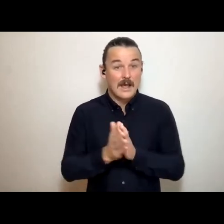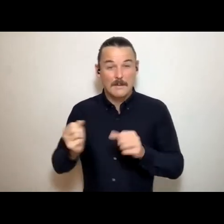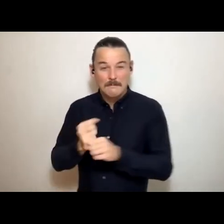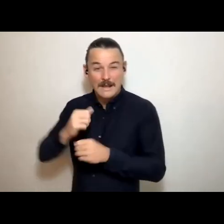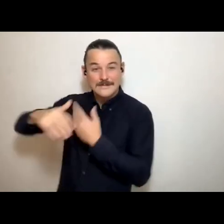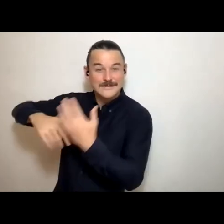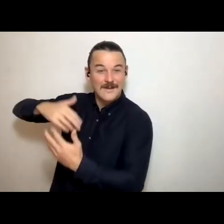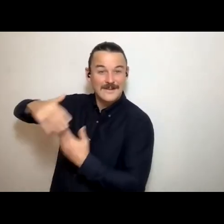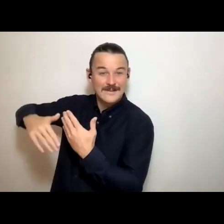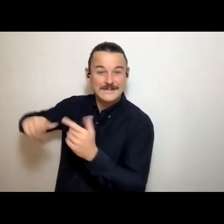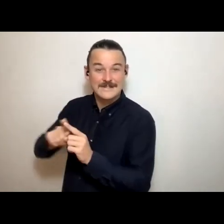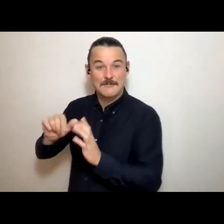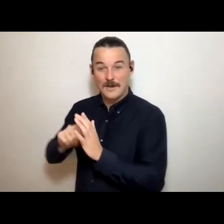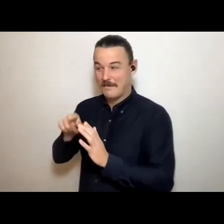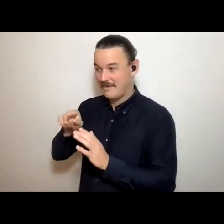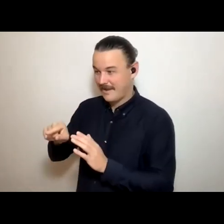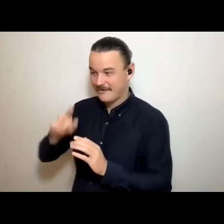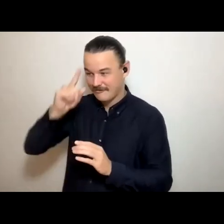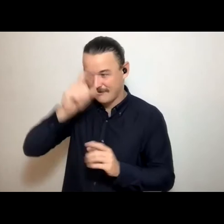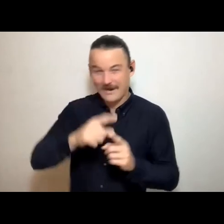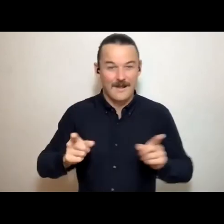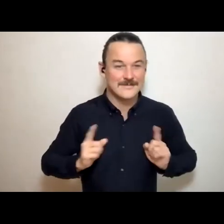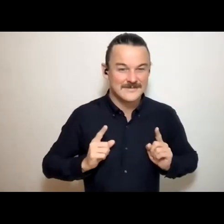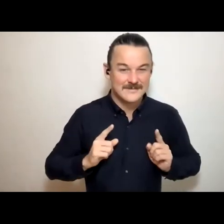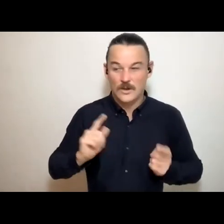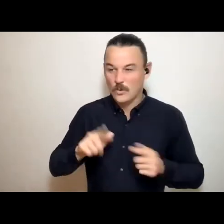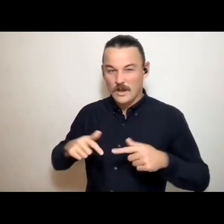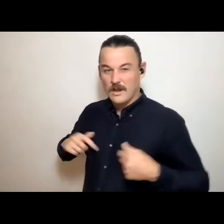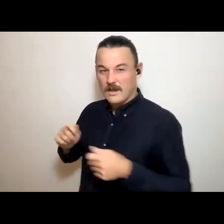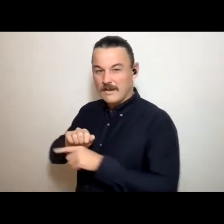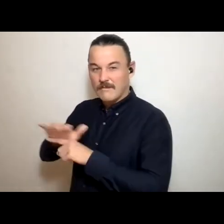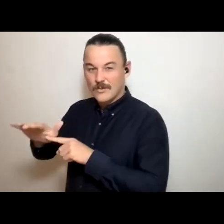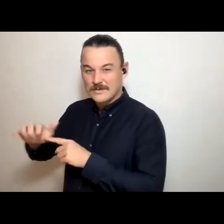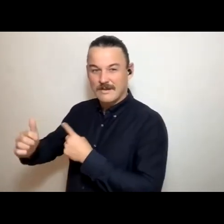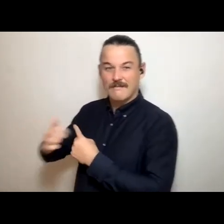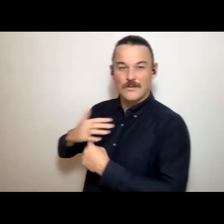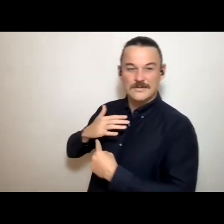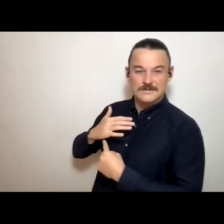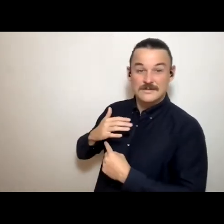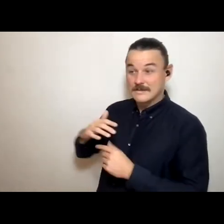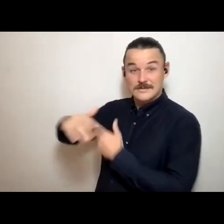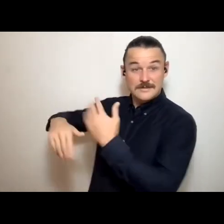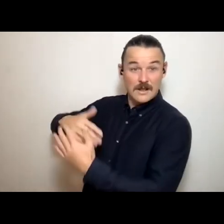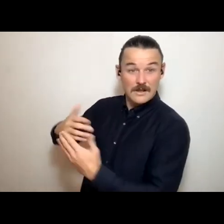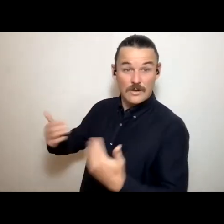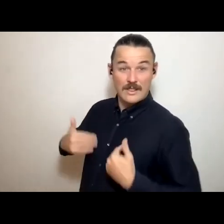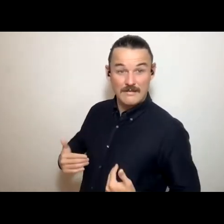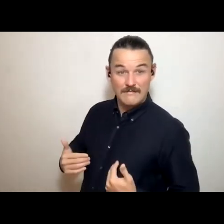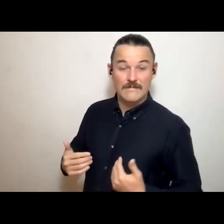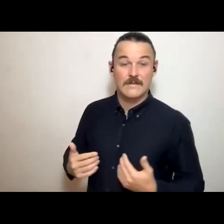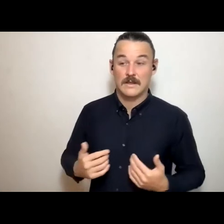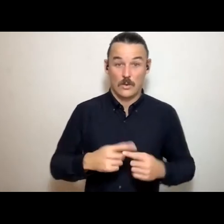are created by it. There is a relationship between us as individuals and the society in which we live, and both